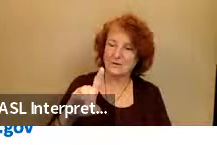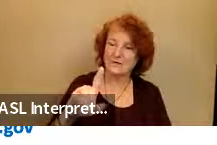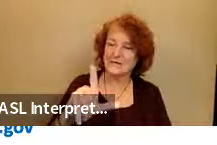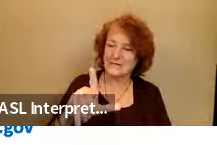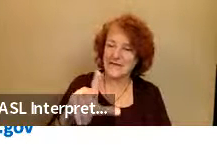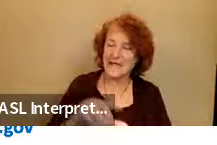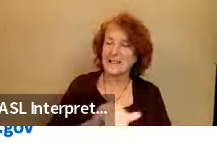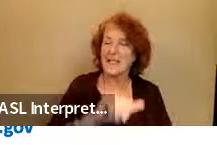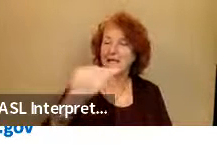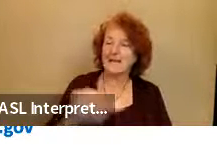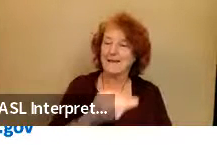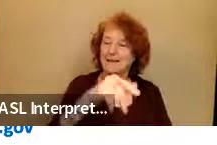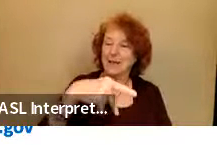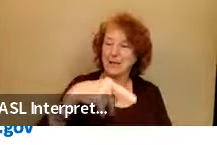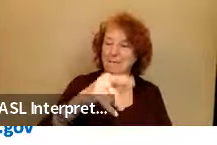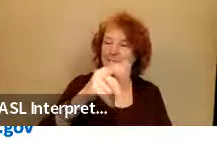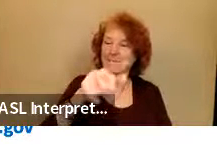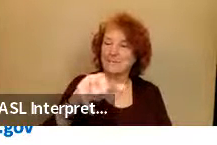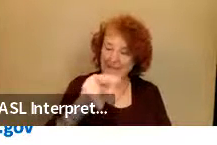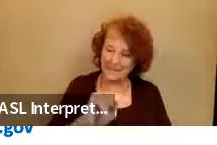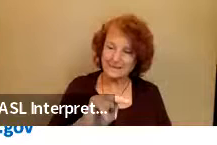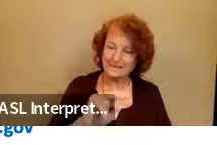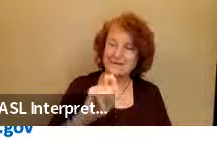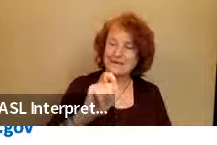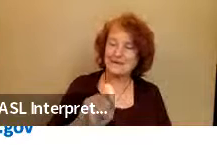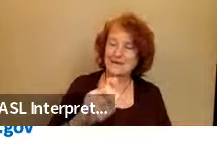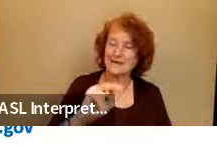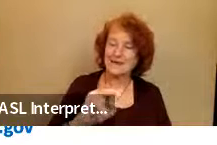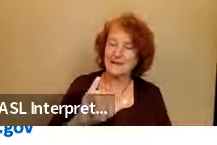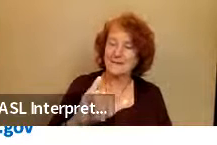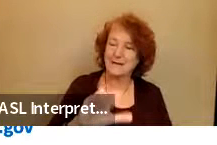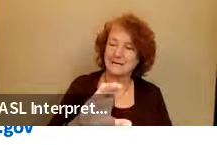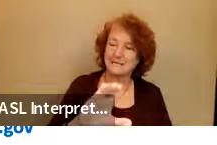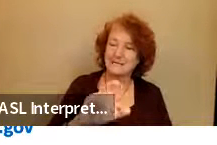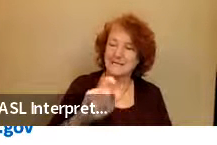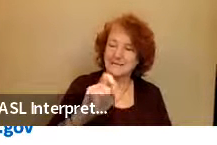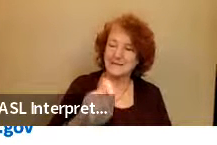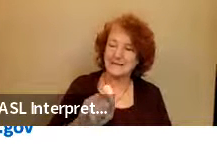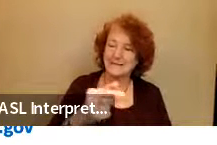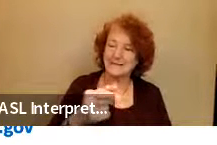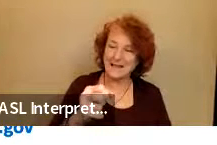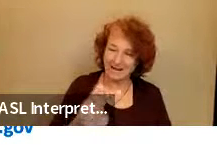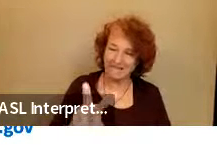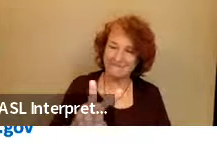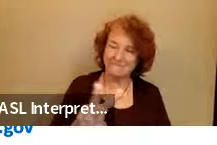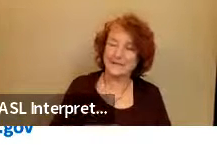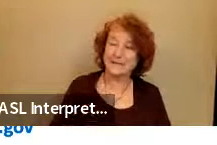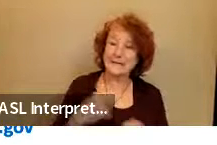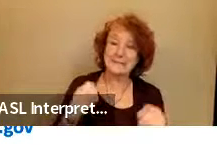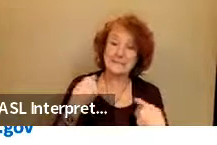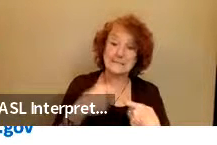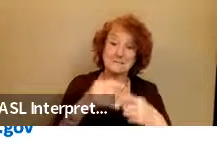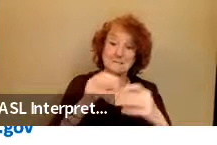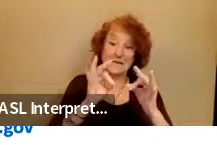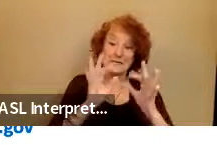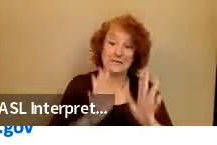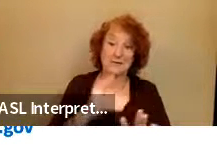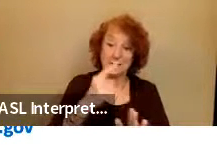dcpcityofyes_dl@planning.nyc.gov. Could the Spanish interpreter please read the slide? Oh,